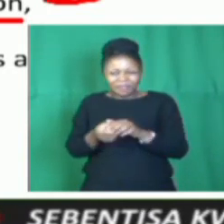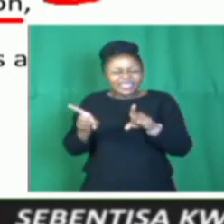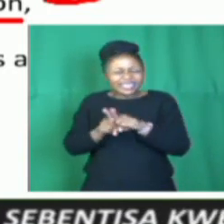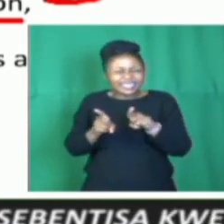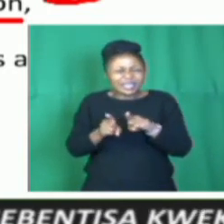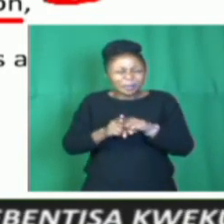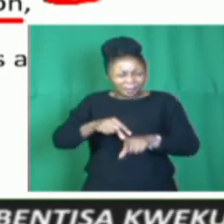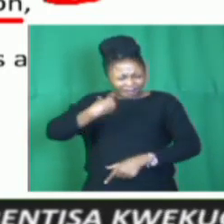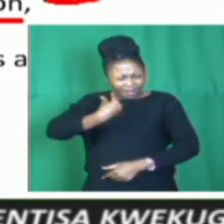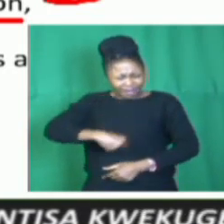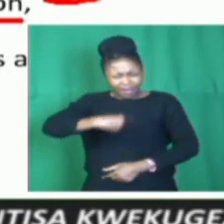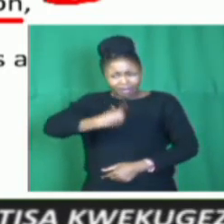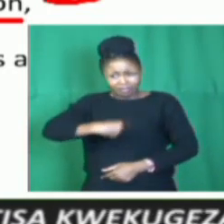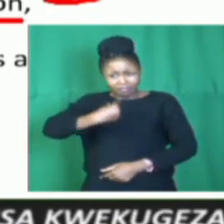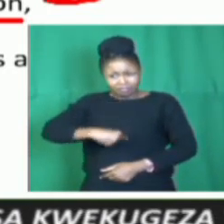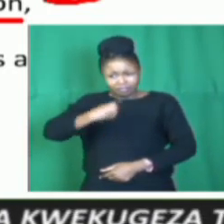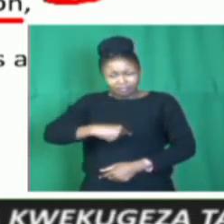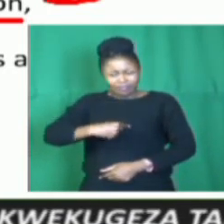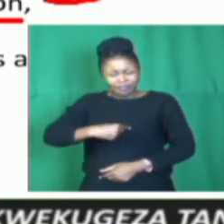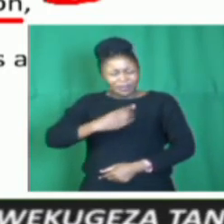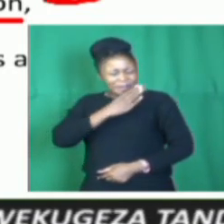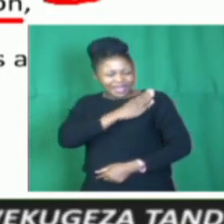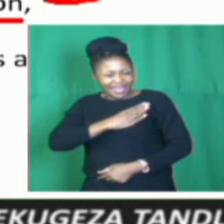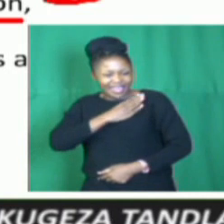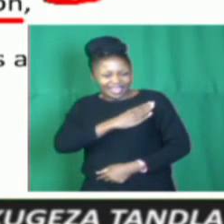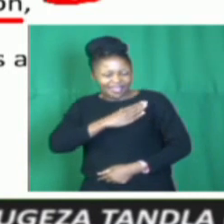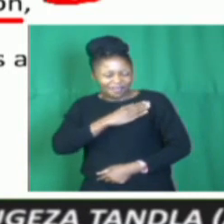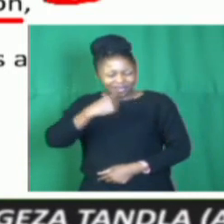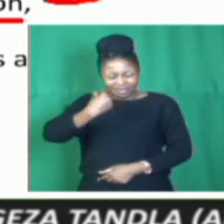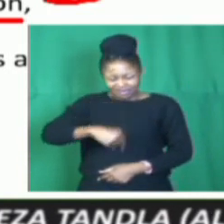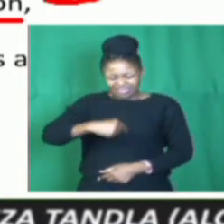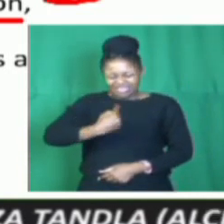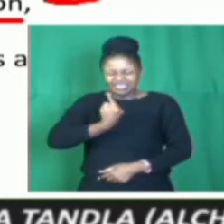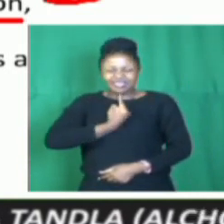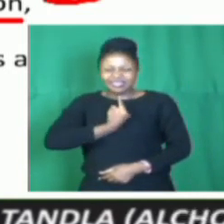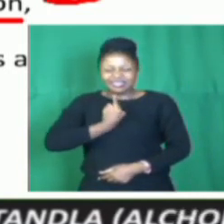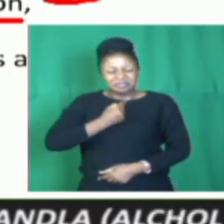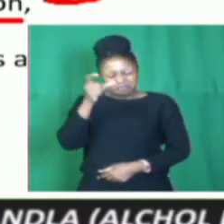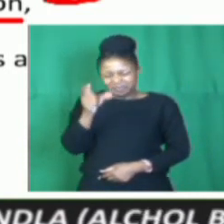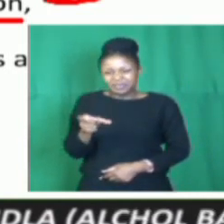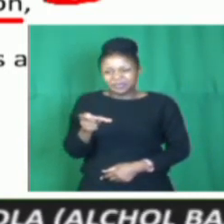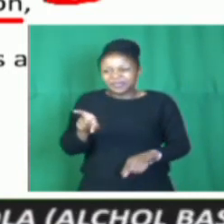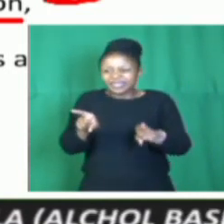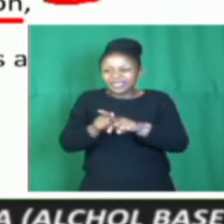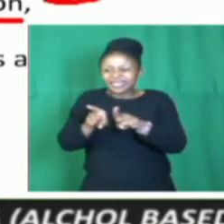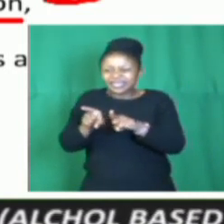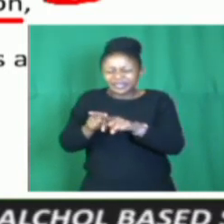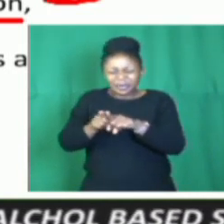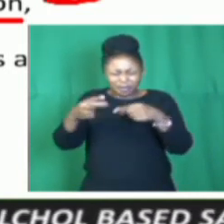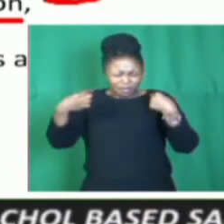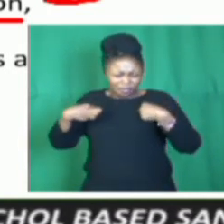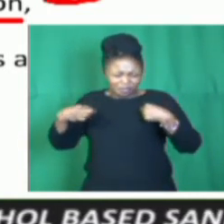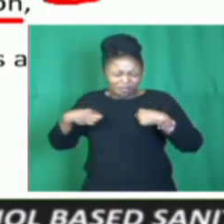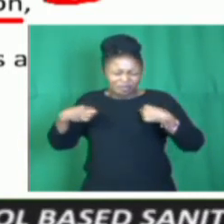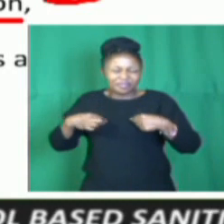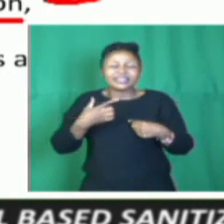of the person and the behavior, the personality. You can even touch on the clothes the person likes wearing.